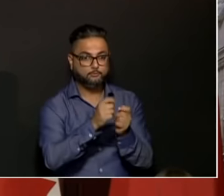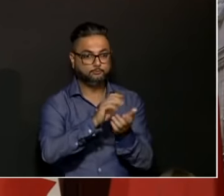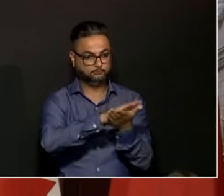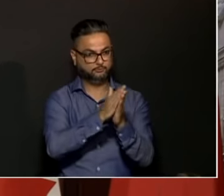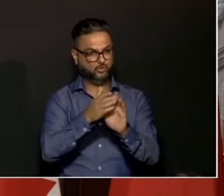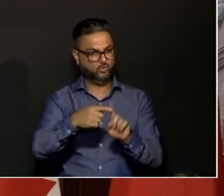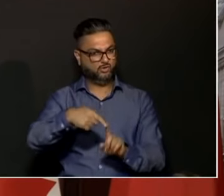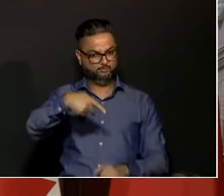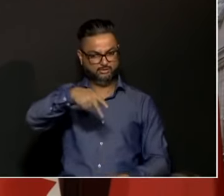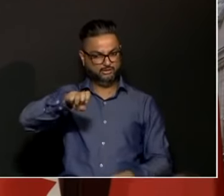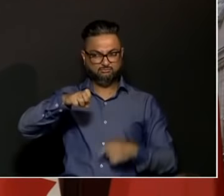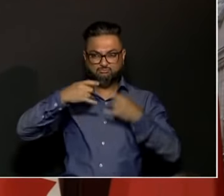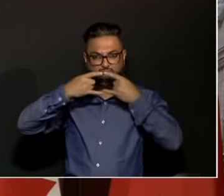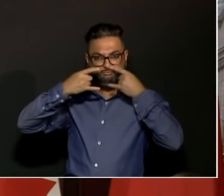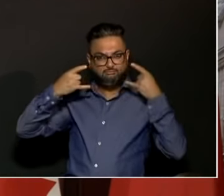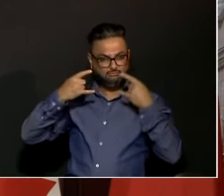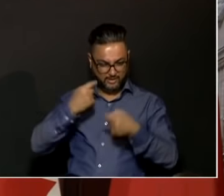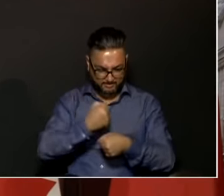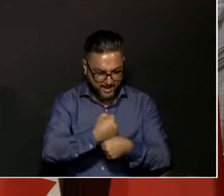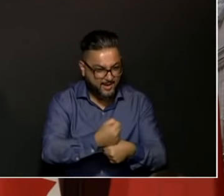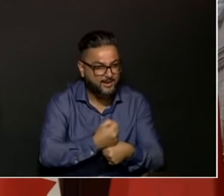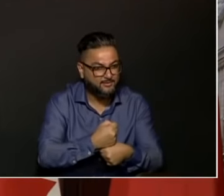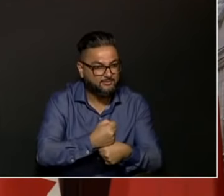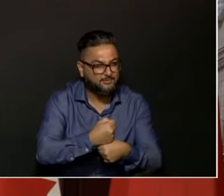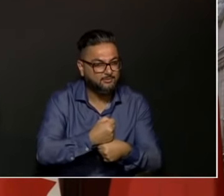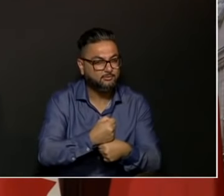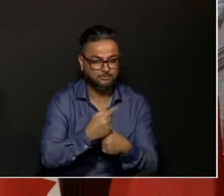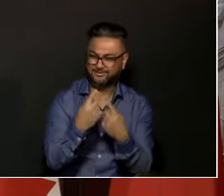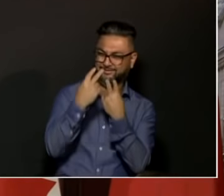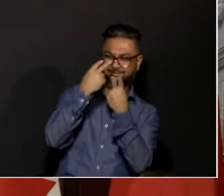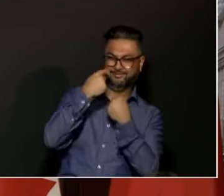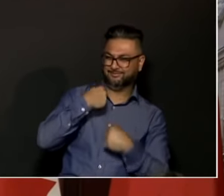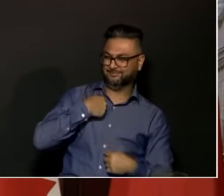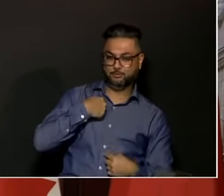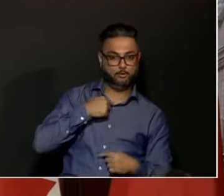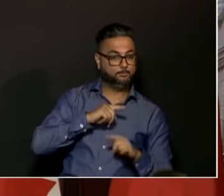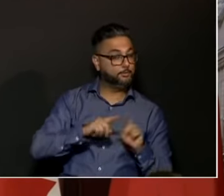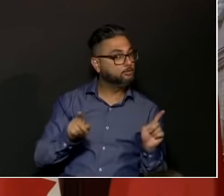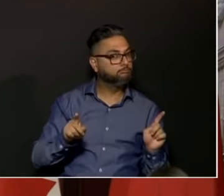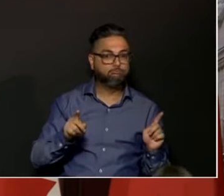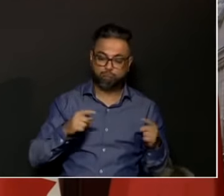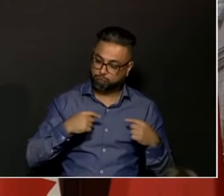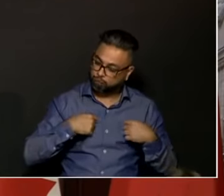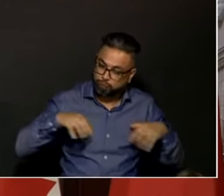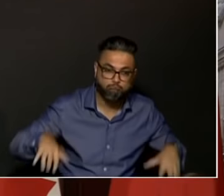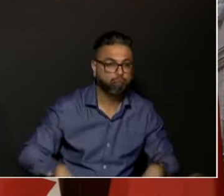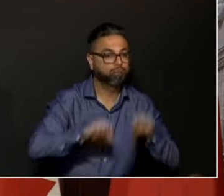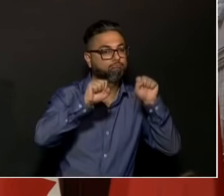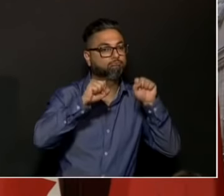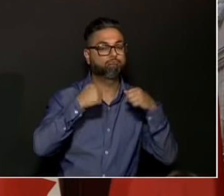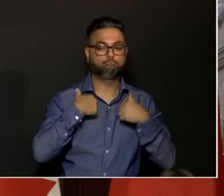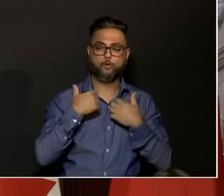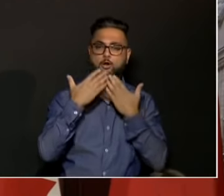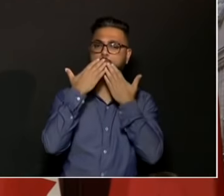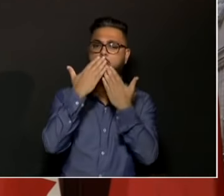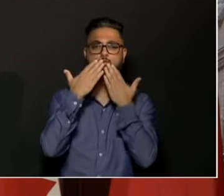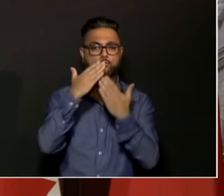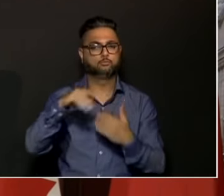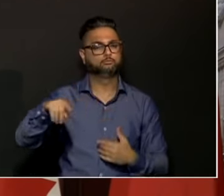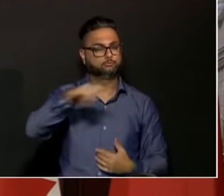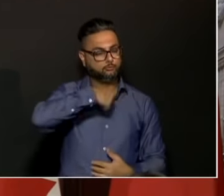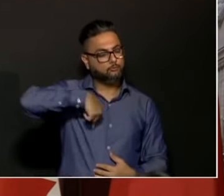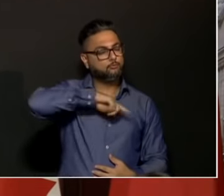masks. People look at us like we had three heads, but they stepped up, and I'm so grateful. We are going to get through this. We'll have a few